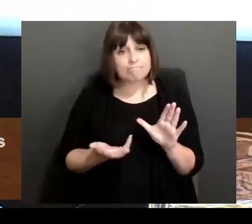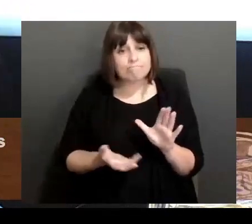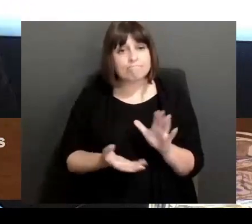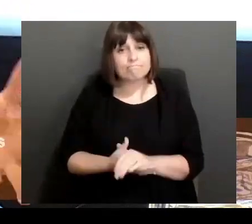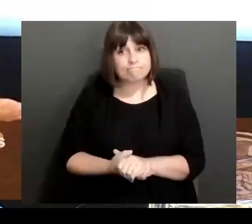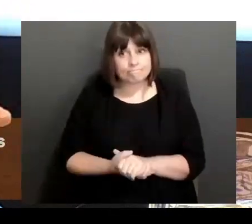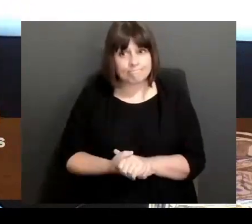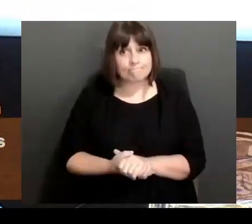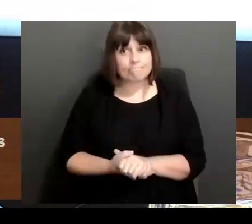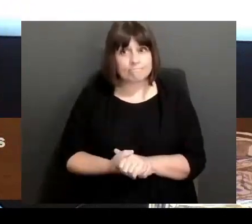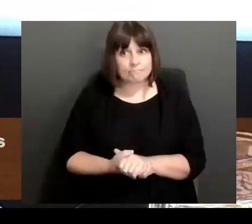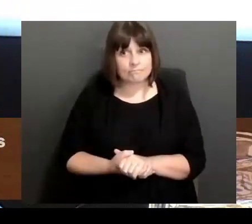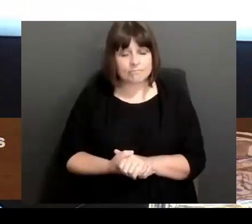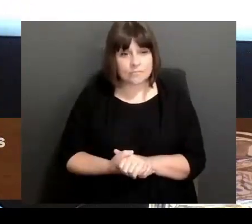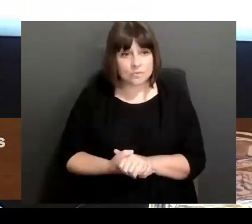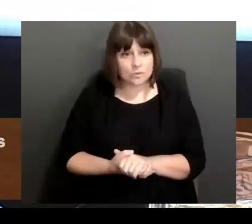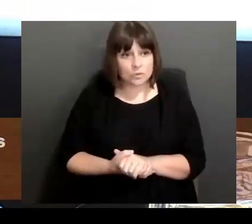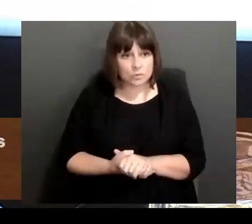takes steps to engage with